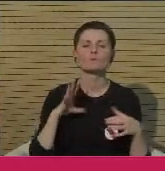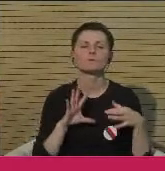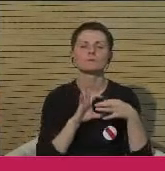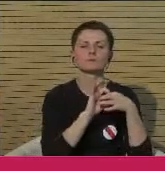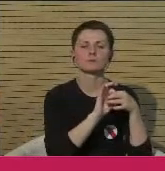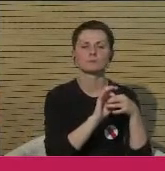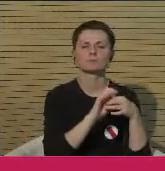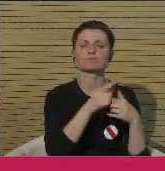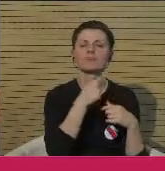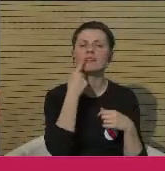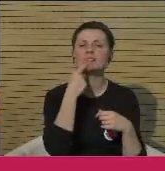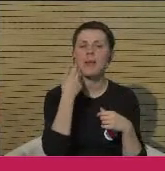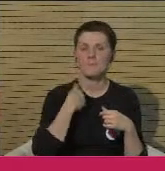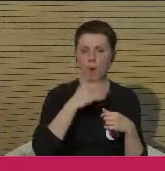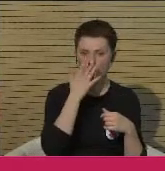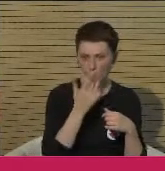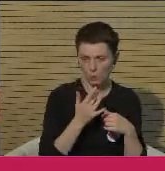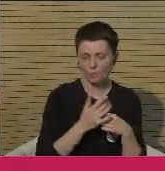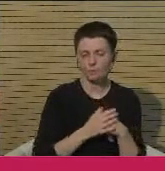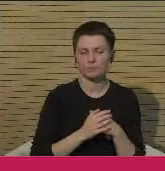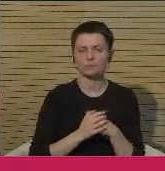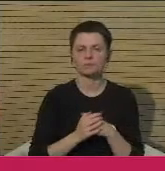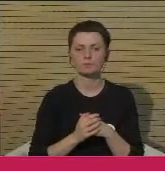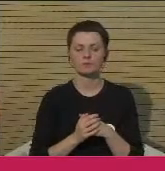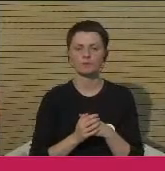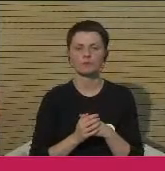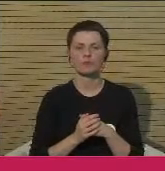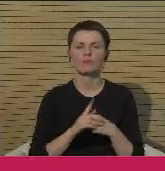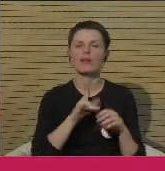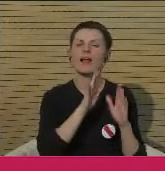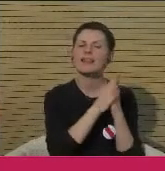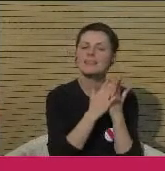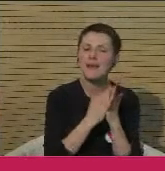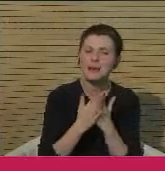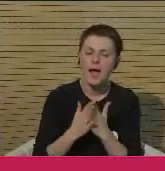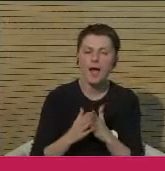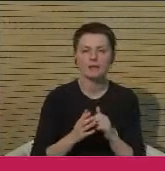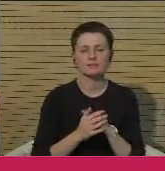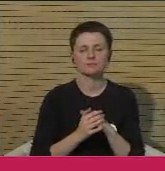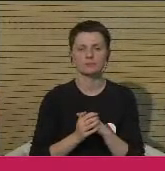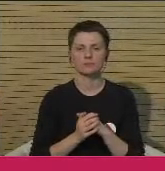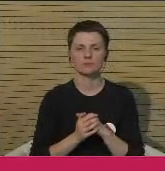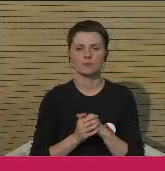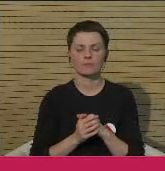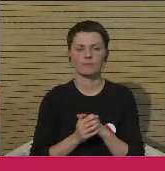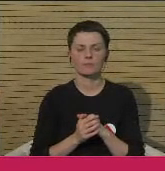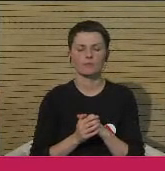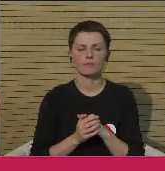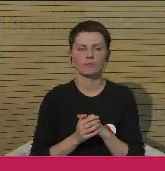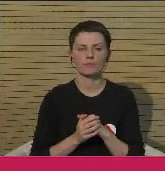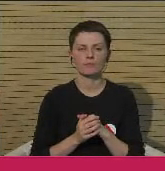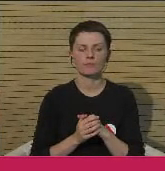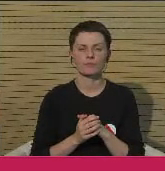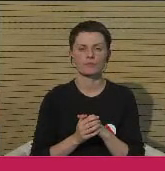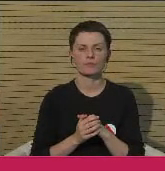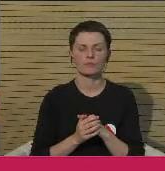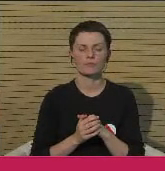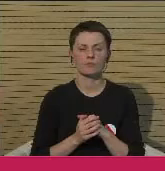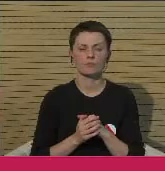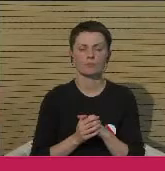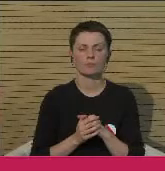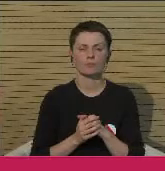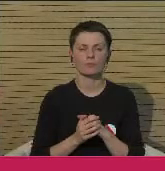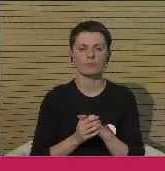former times, it was linked to the Belarusian language, literary language,